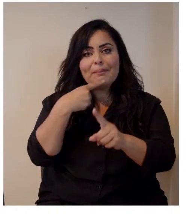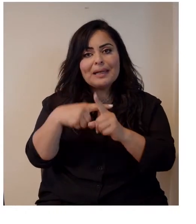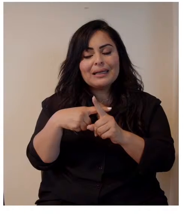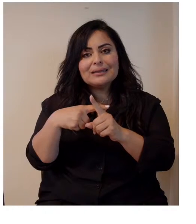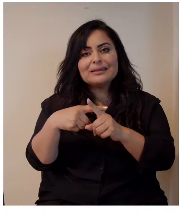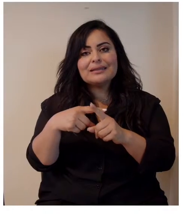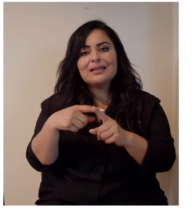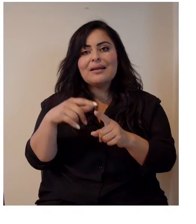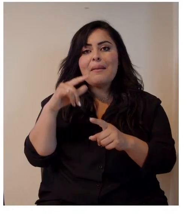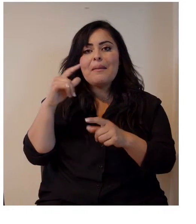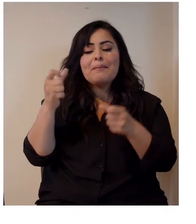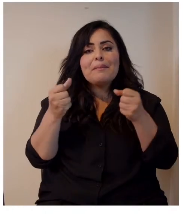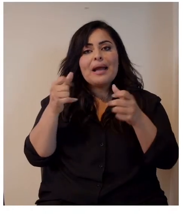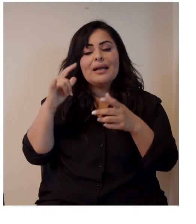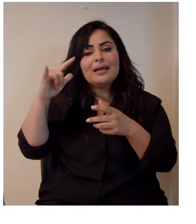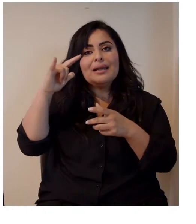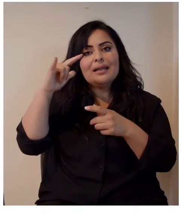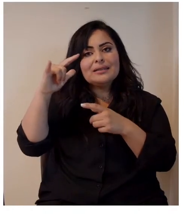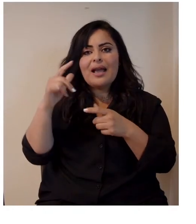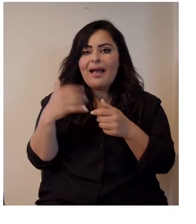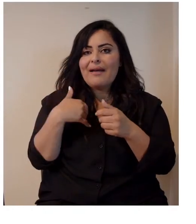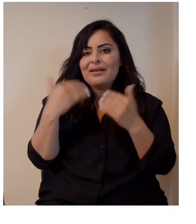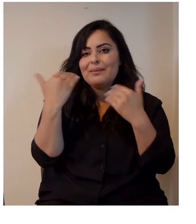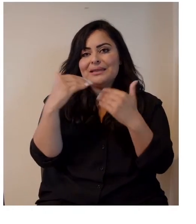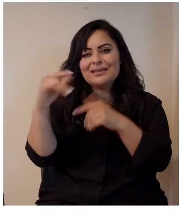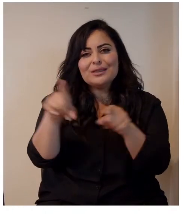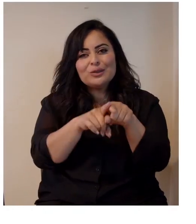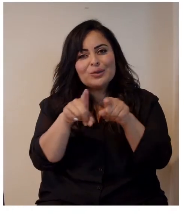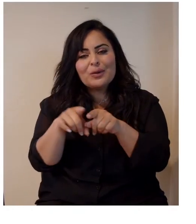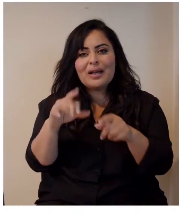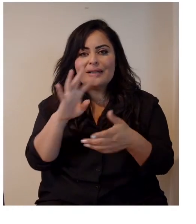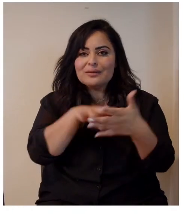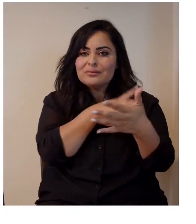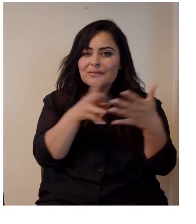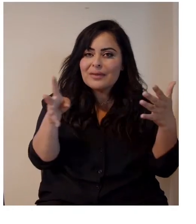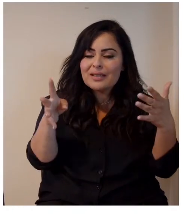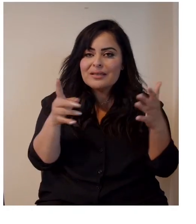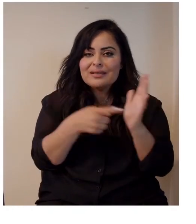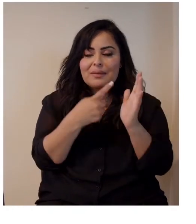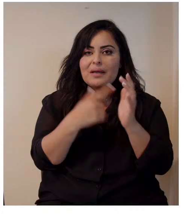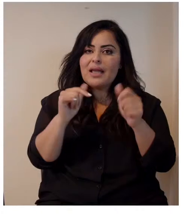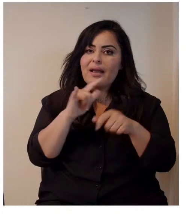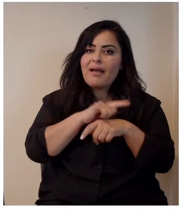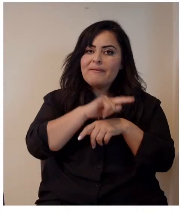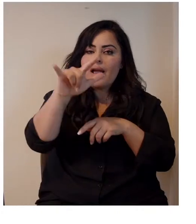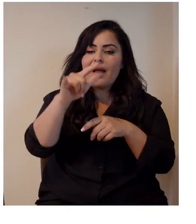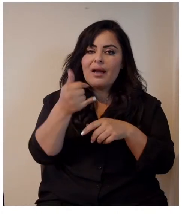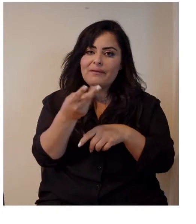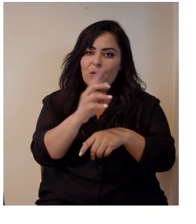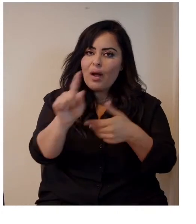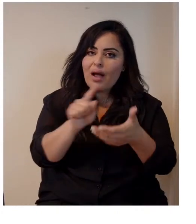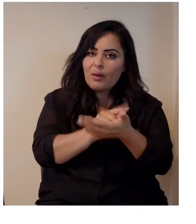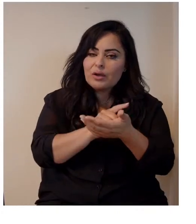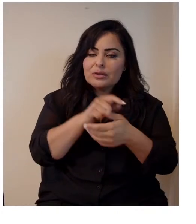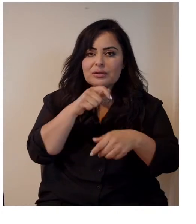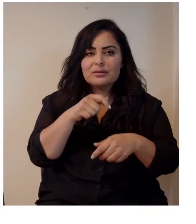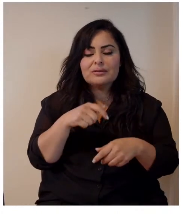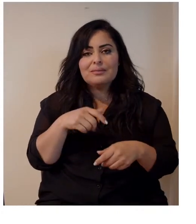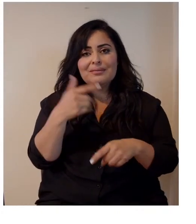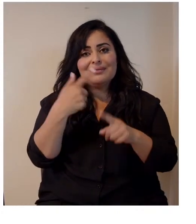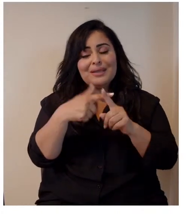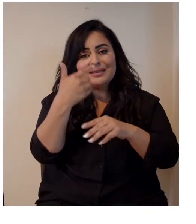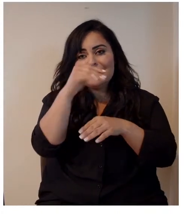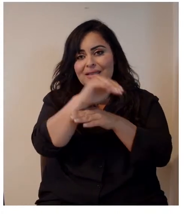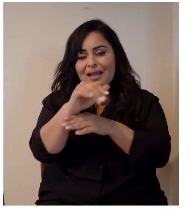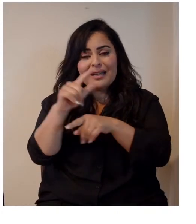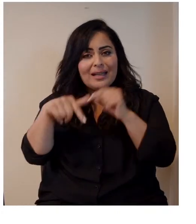fire. Pilots have limitations, right? They're limited duty day. They're allowed to only fly a certain amount of hours. We can't see very well at night